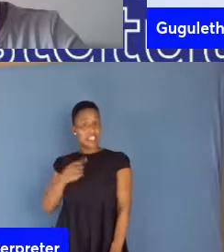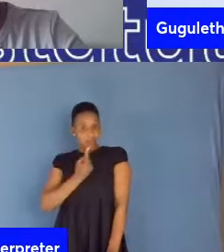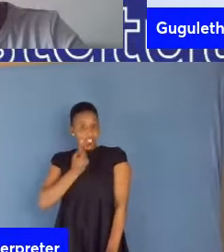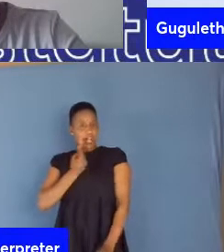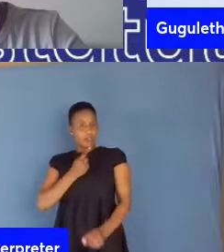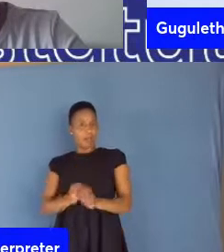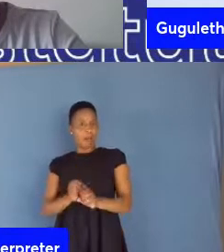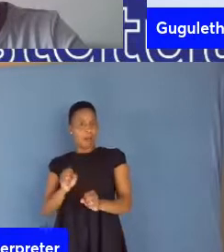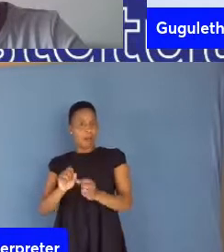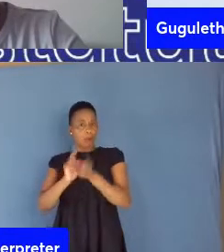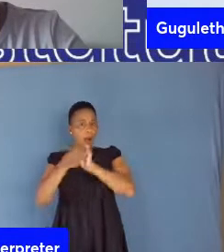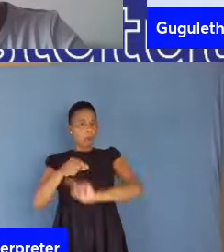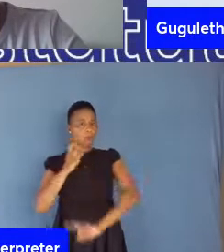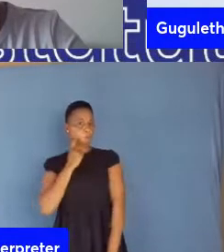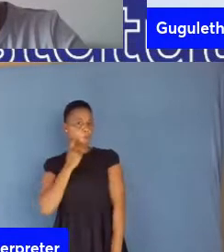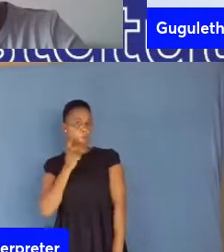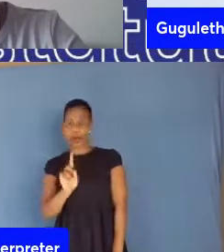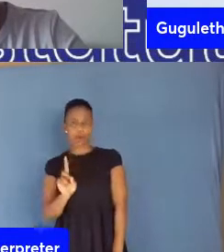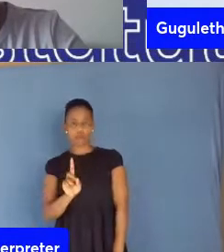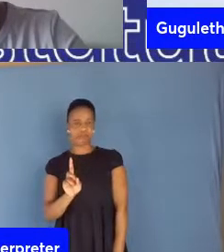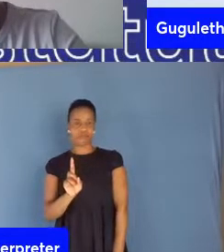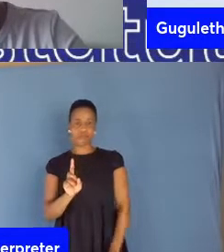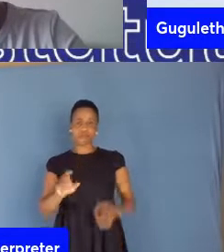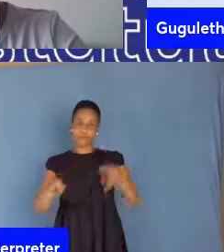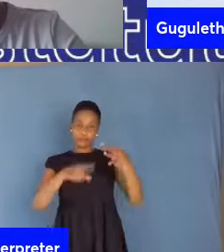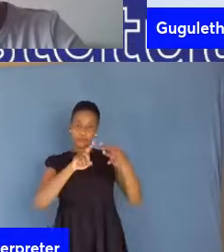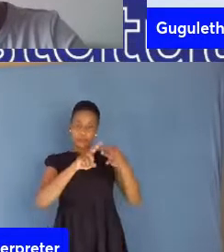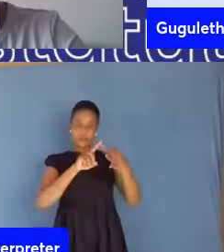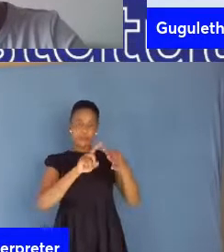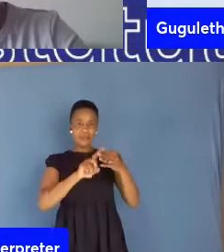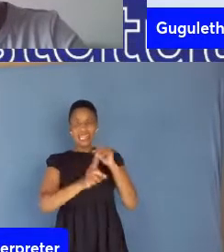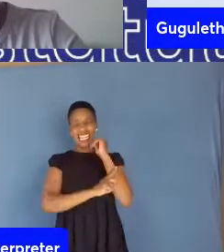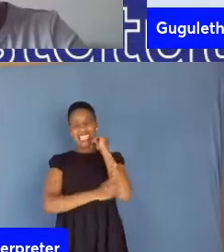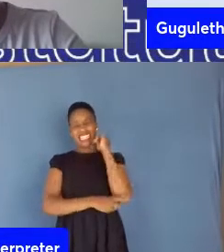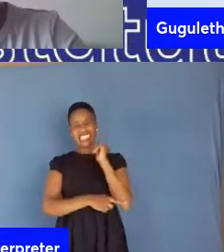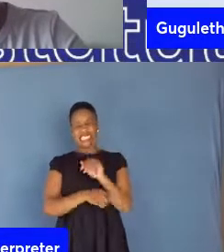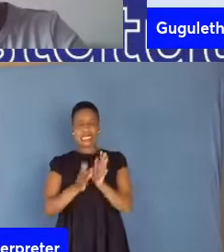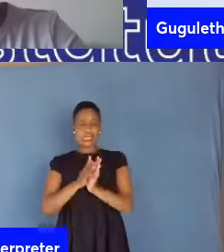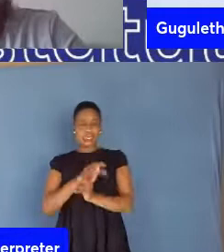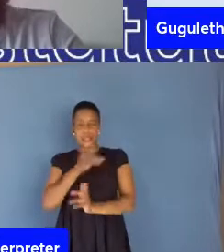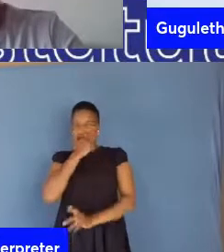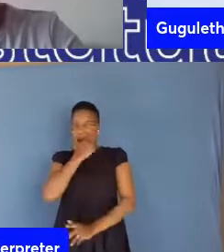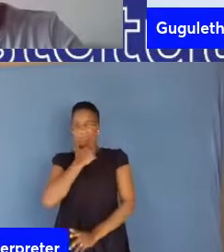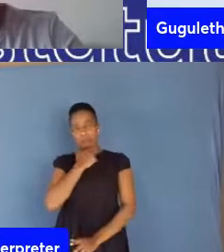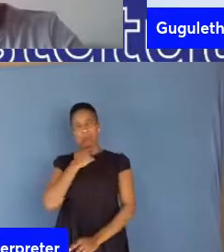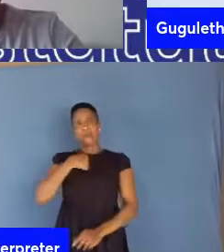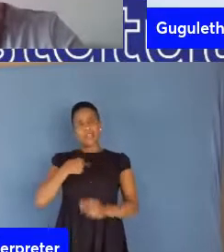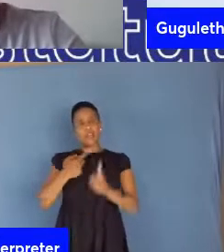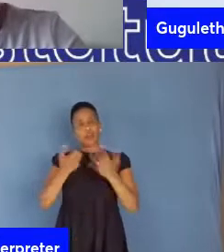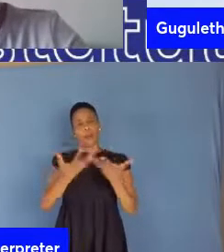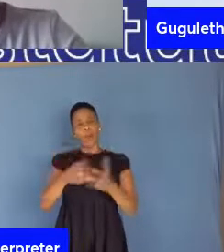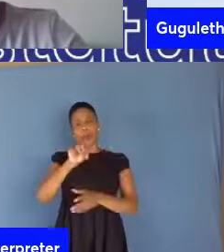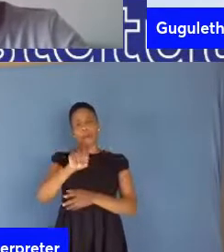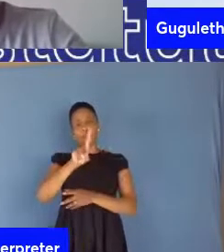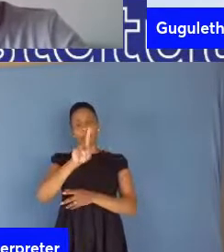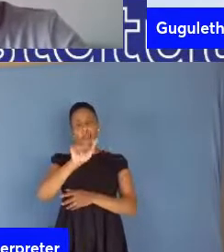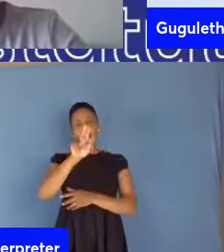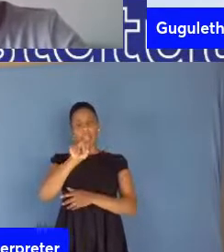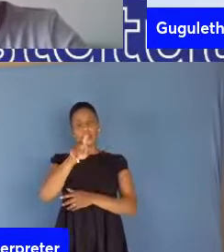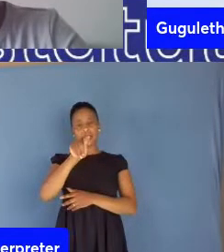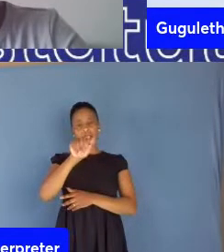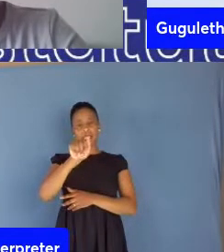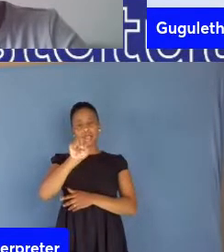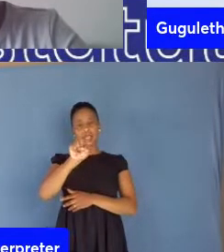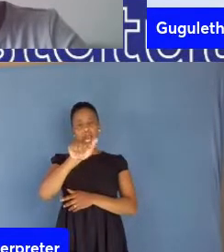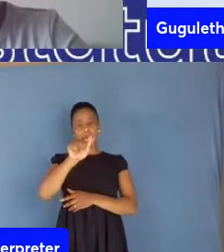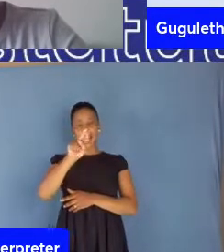lastly, I mean, this is so sad. I mean, for someone who comes from Tanzania Township, I come from Tanzania Township, and I was reading about